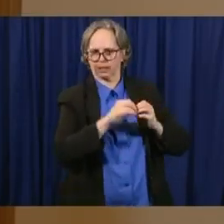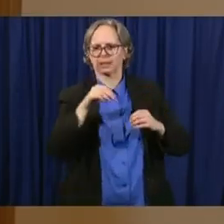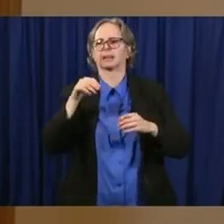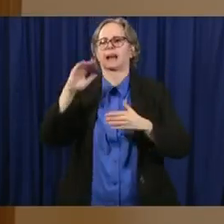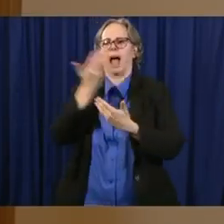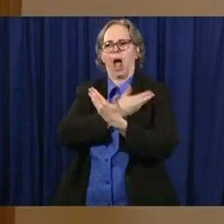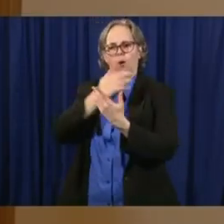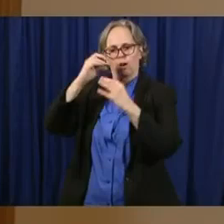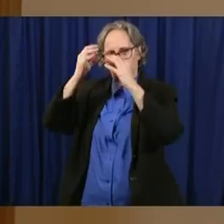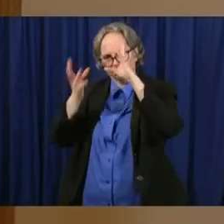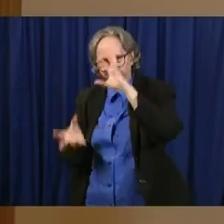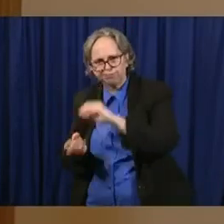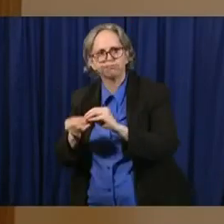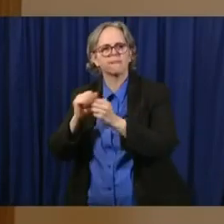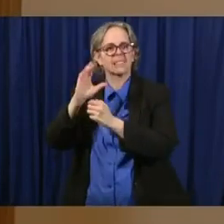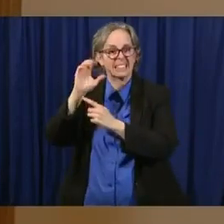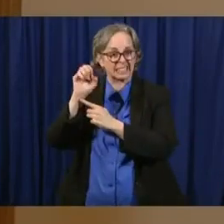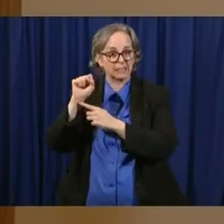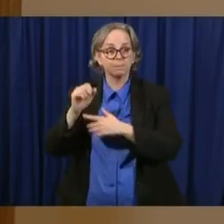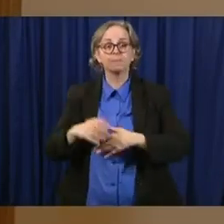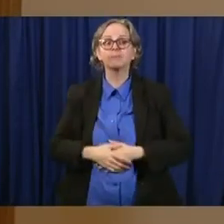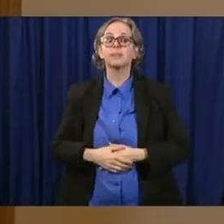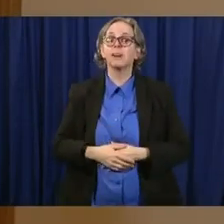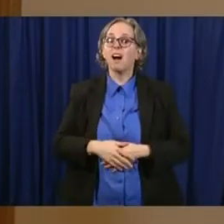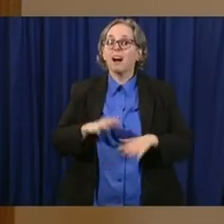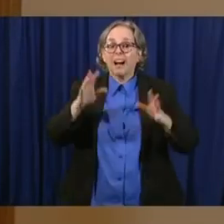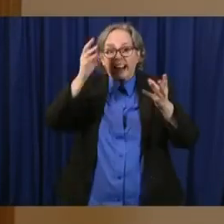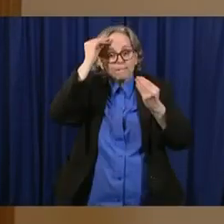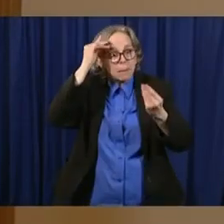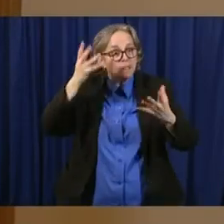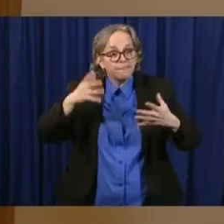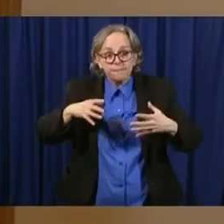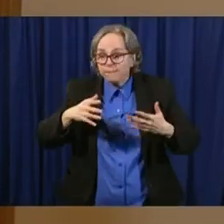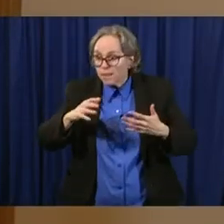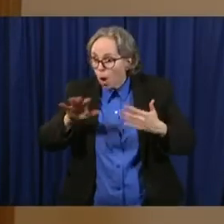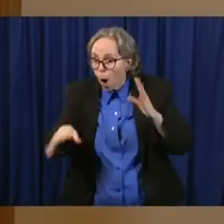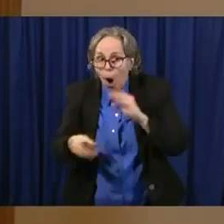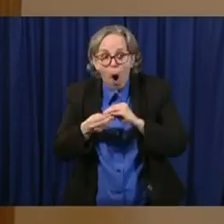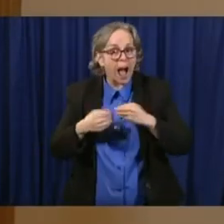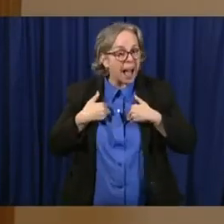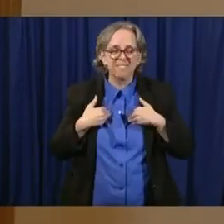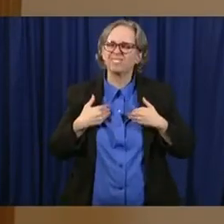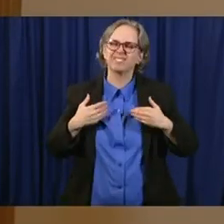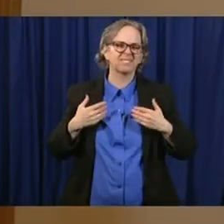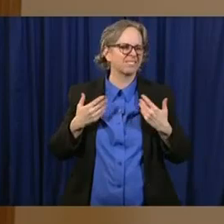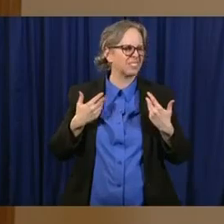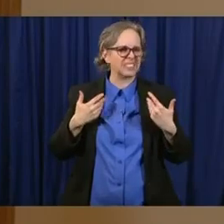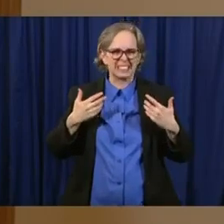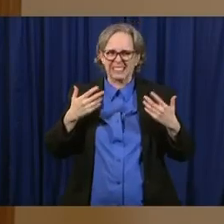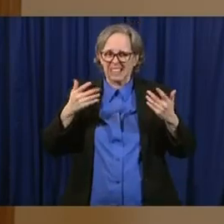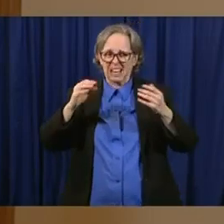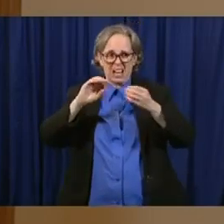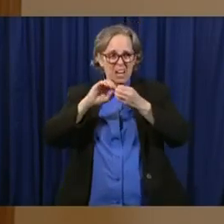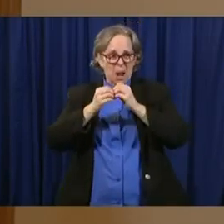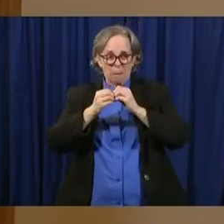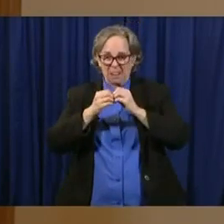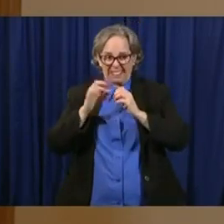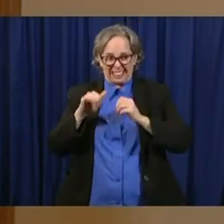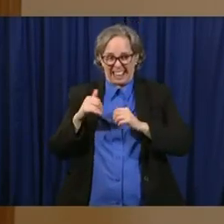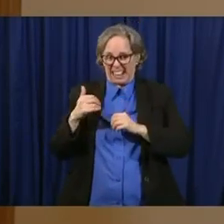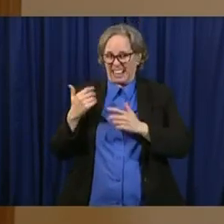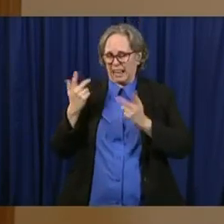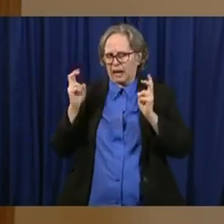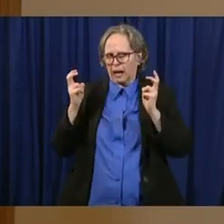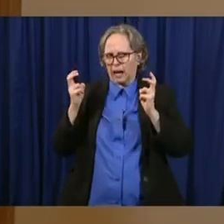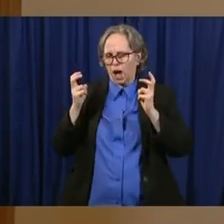now. We have to be very clear and transparent with you. All of these numbers are a gross underestimation of the amount of